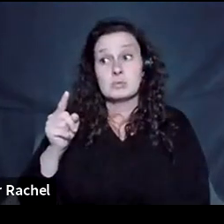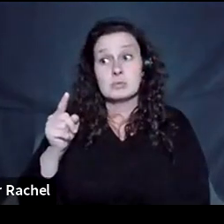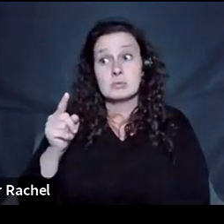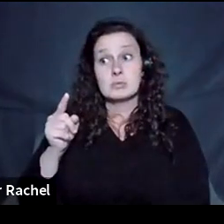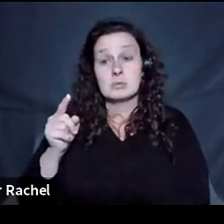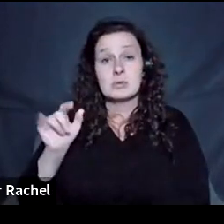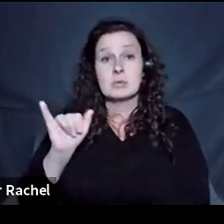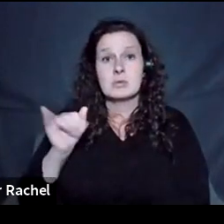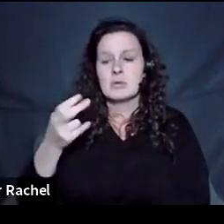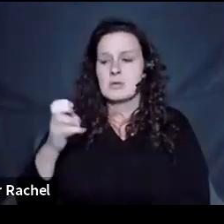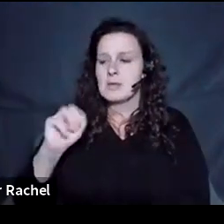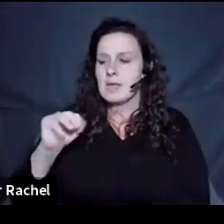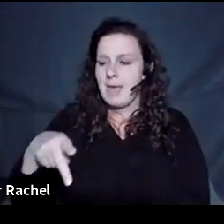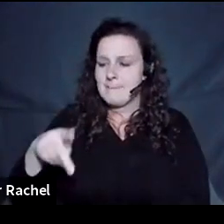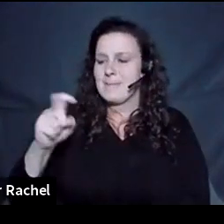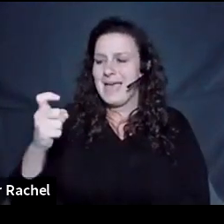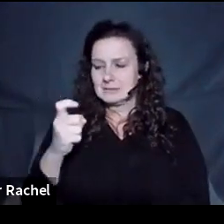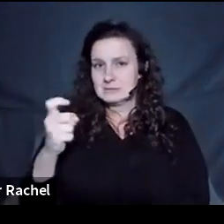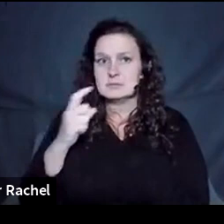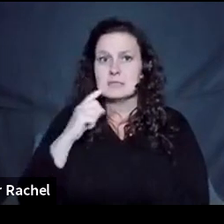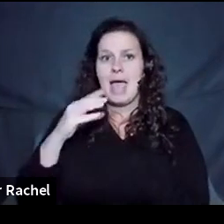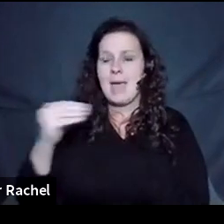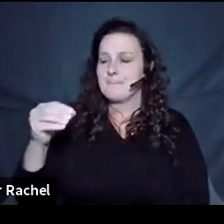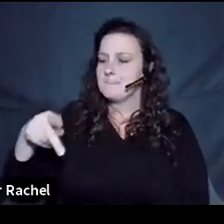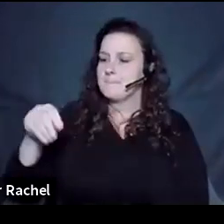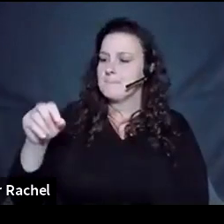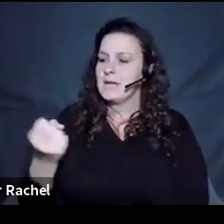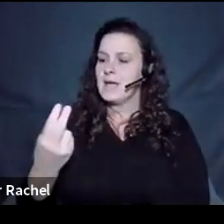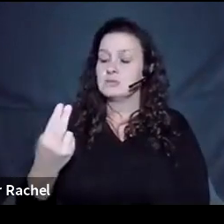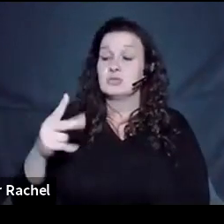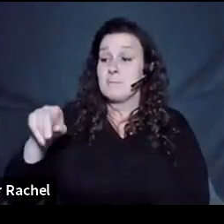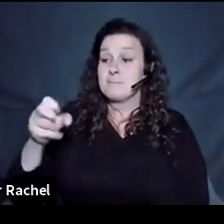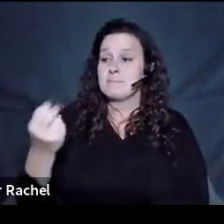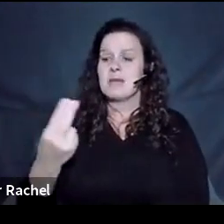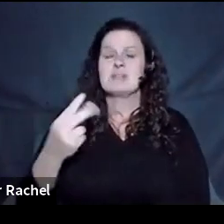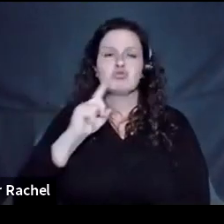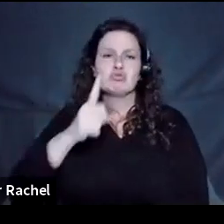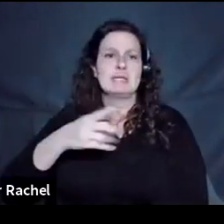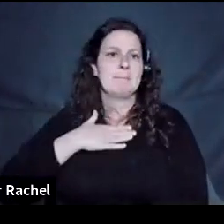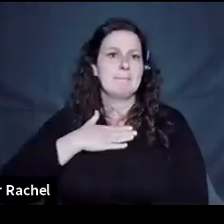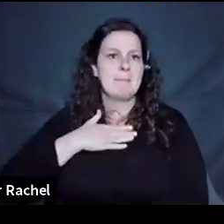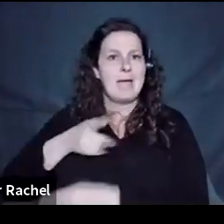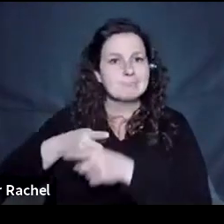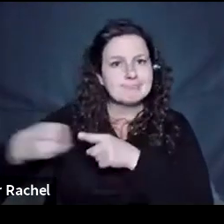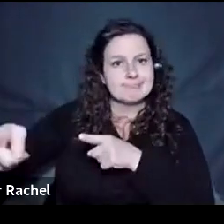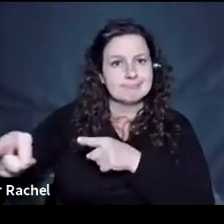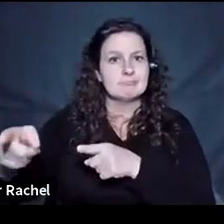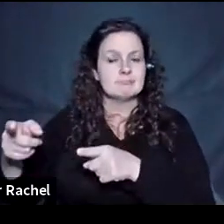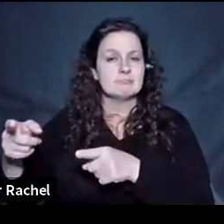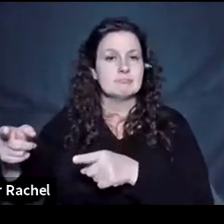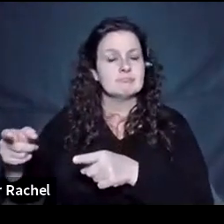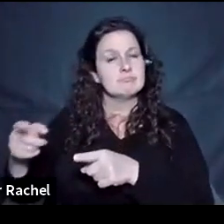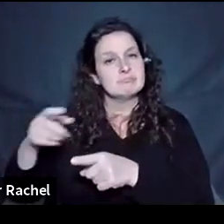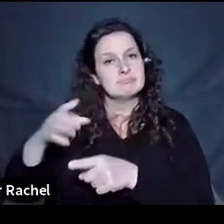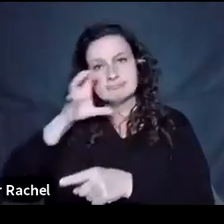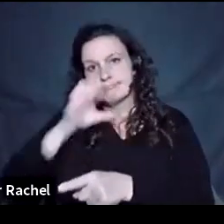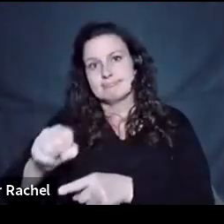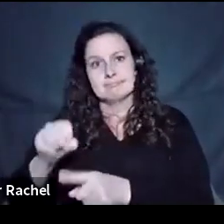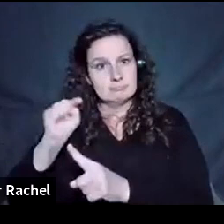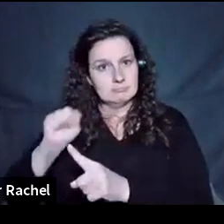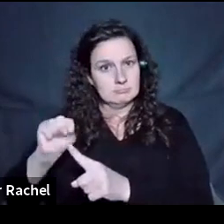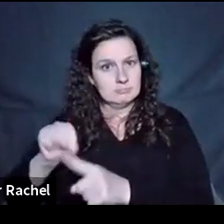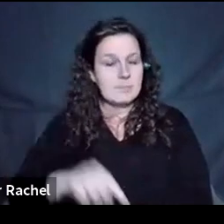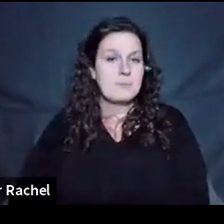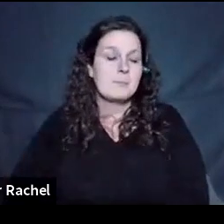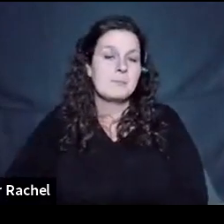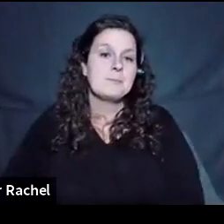also Hempex and Posh, and Posh is really where my my fancy lies. And